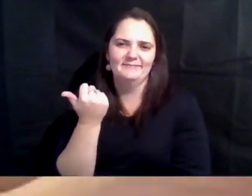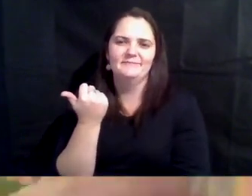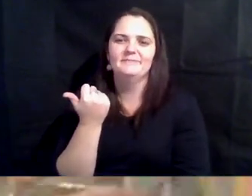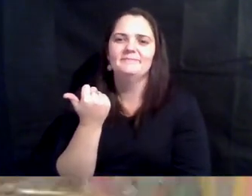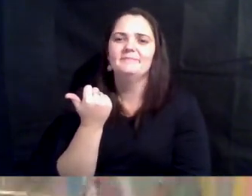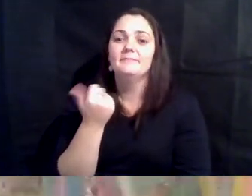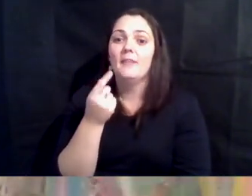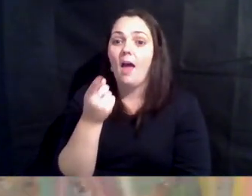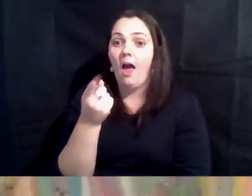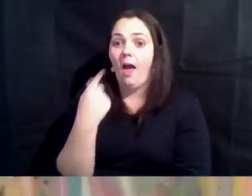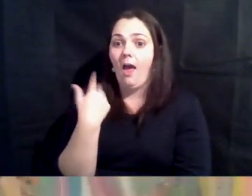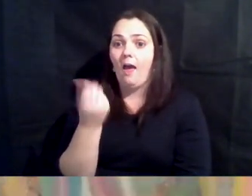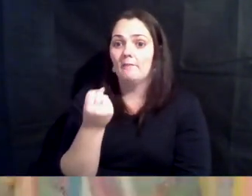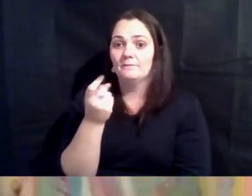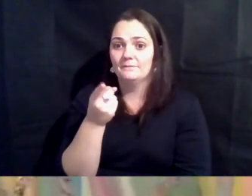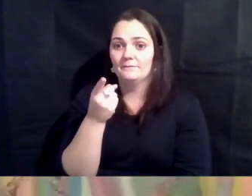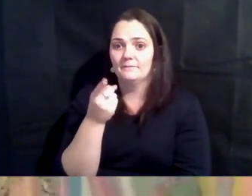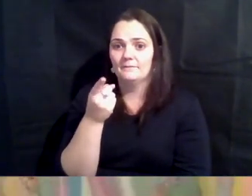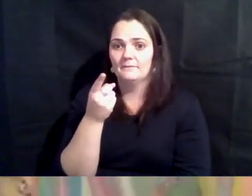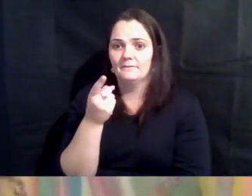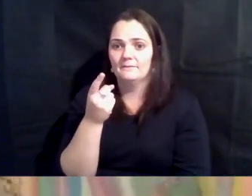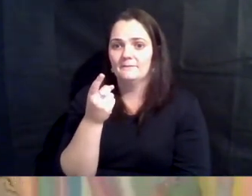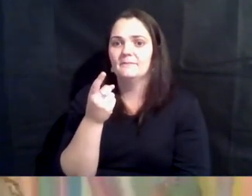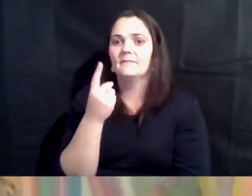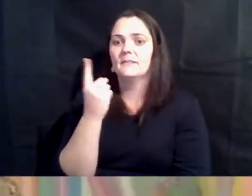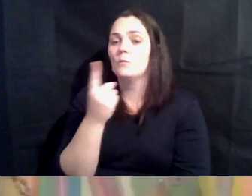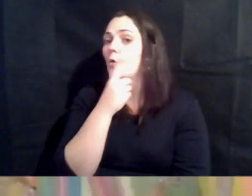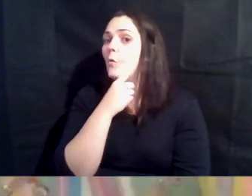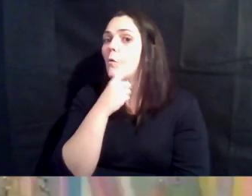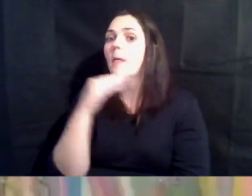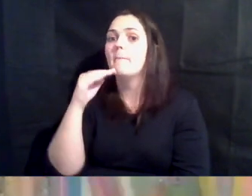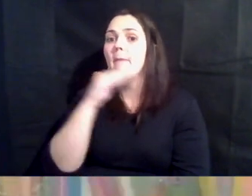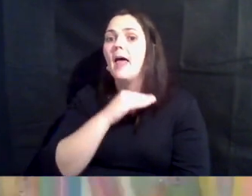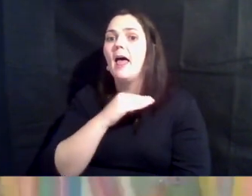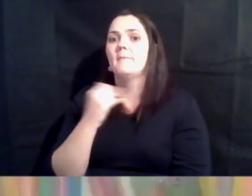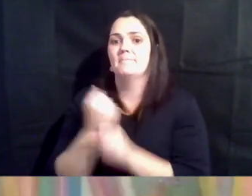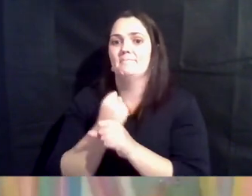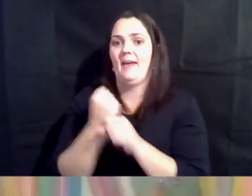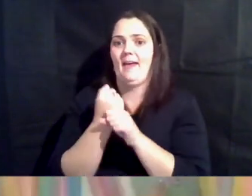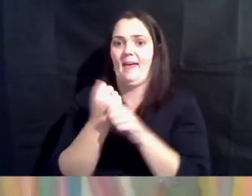desk. This is actually made by a little Melbourne artist. She's so great.